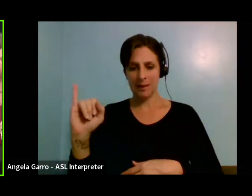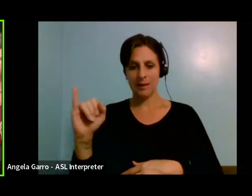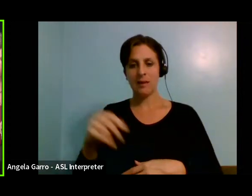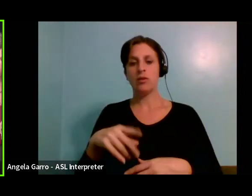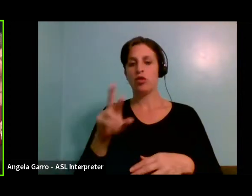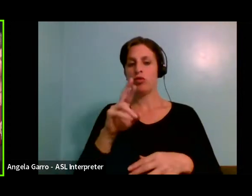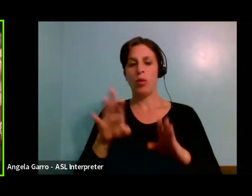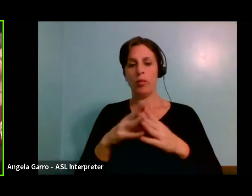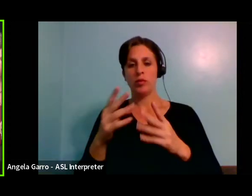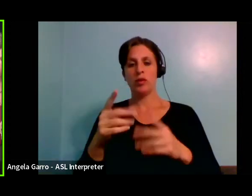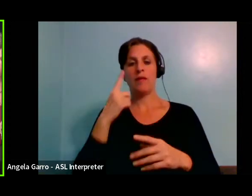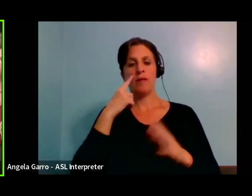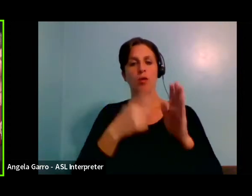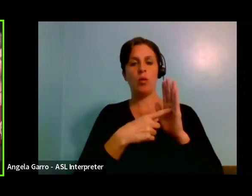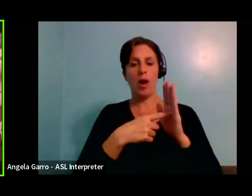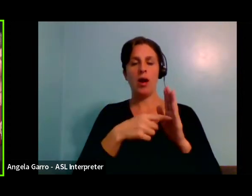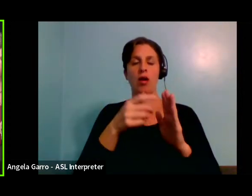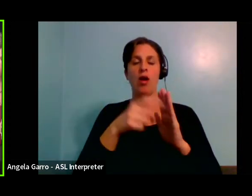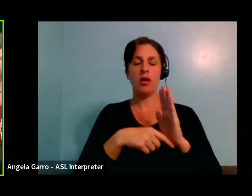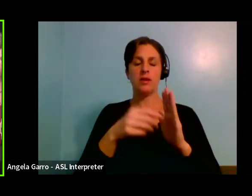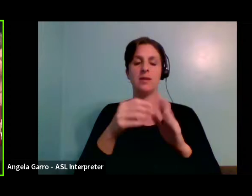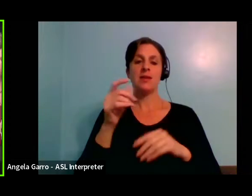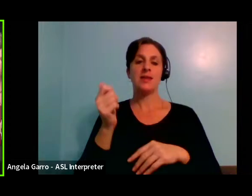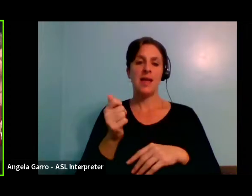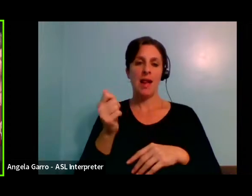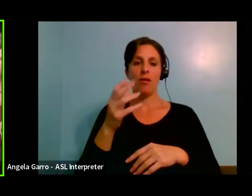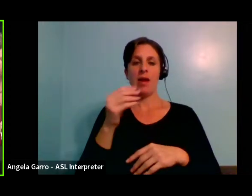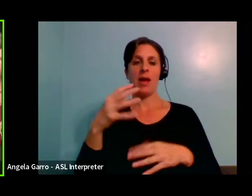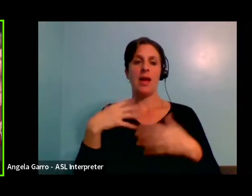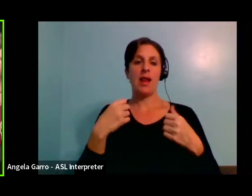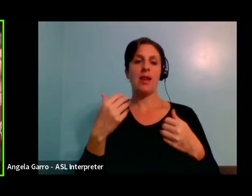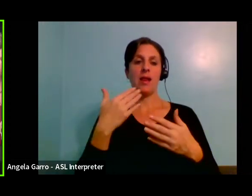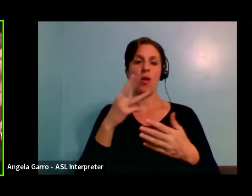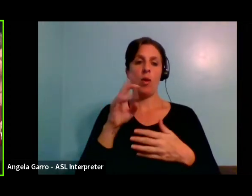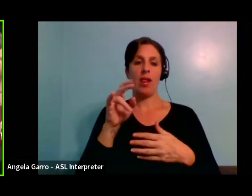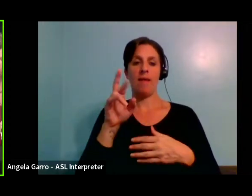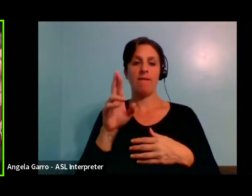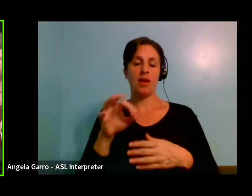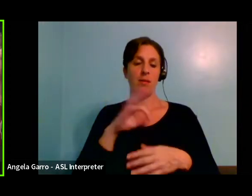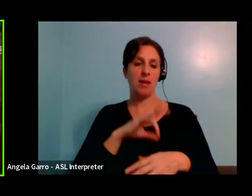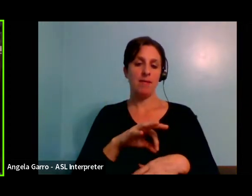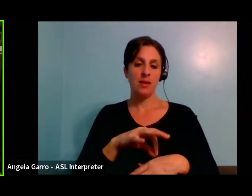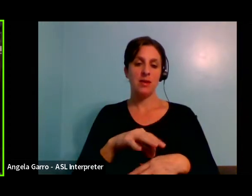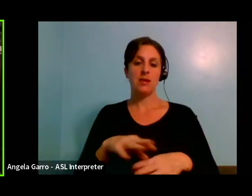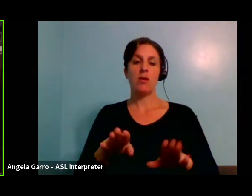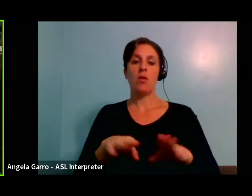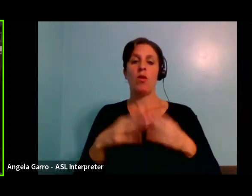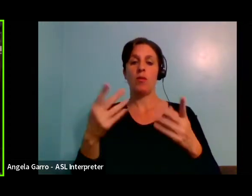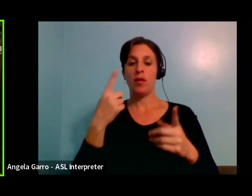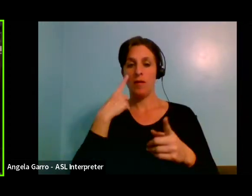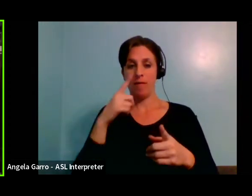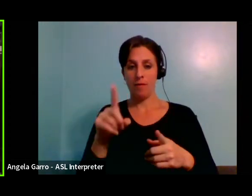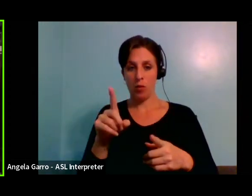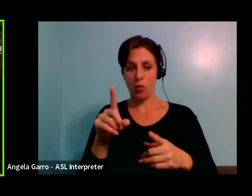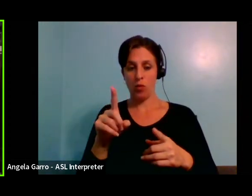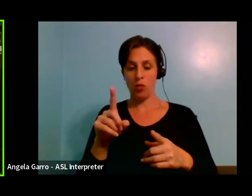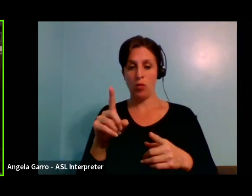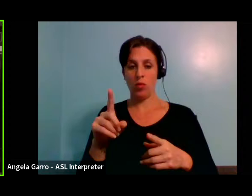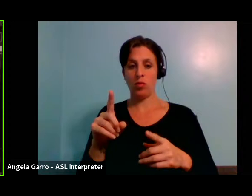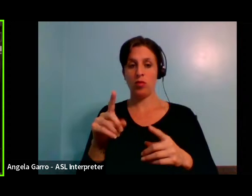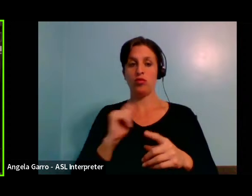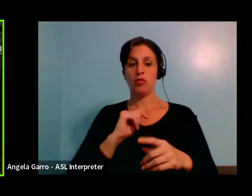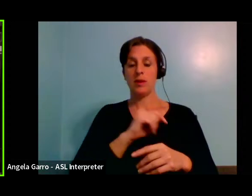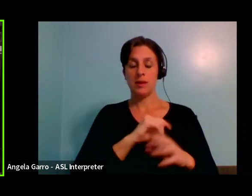the required articles of salary and health and welfare benefits. Great. Open it up for trustee